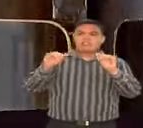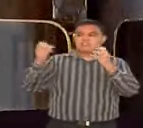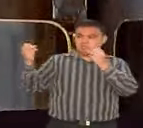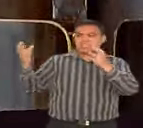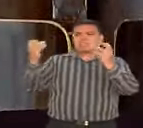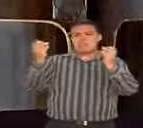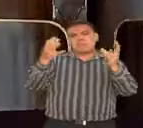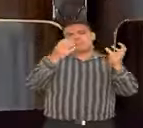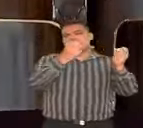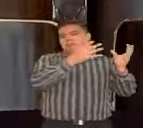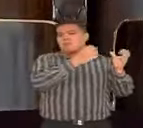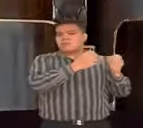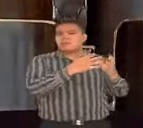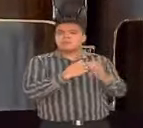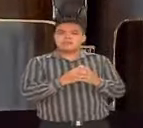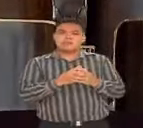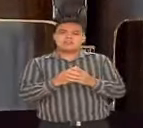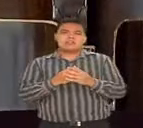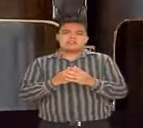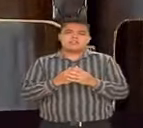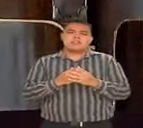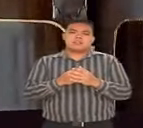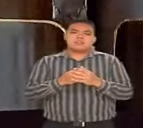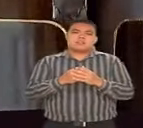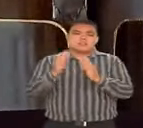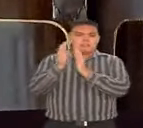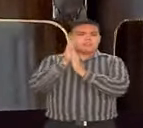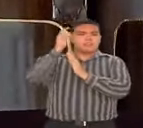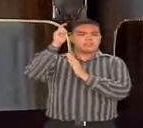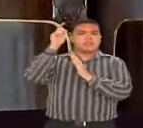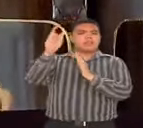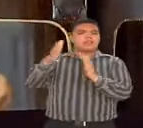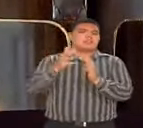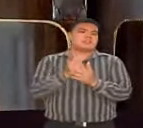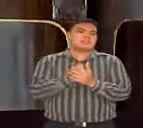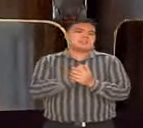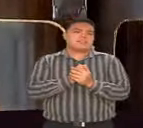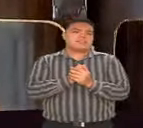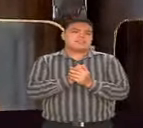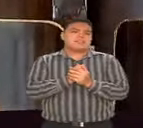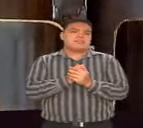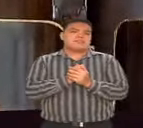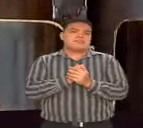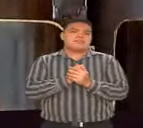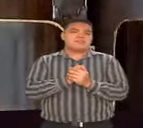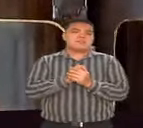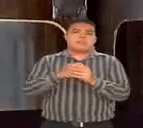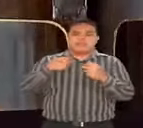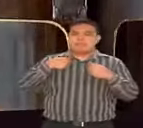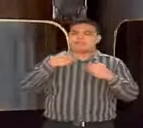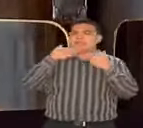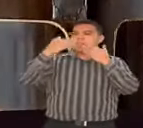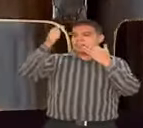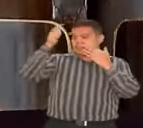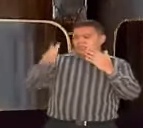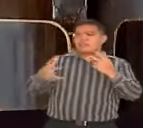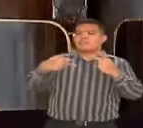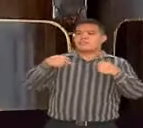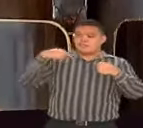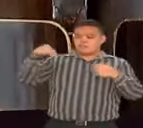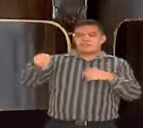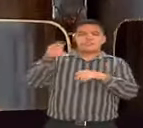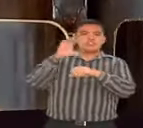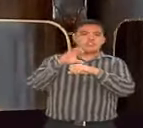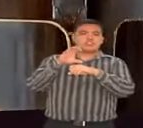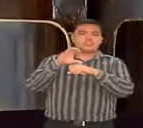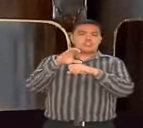daghan man, Bible Baptist Church, praise God. Nagpasalamat ta nga, naata sa Osaka Church nga gi-raise